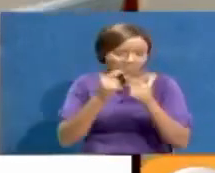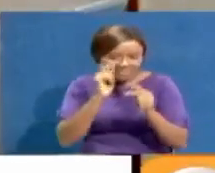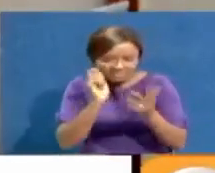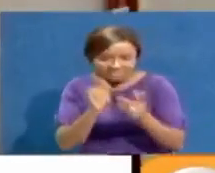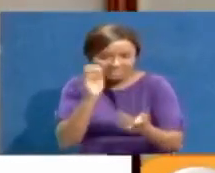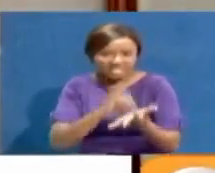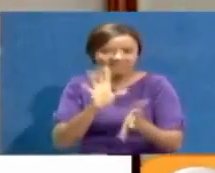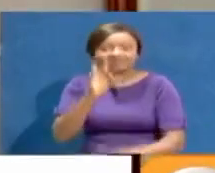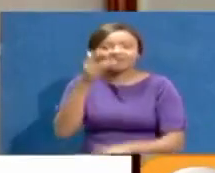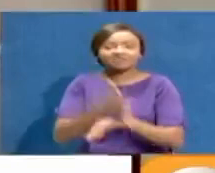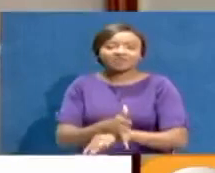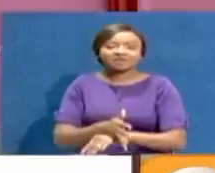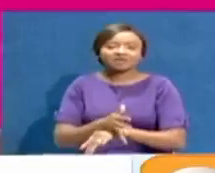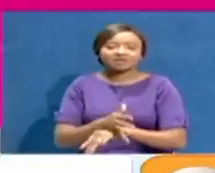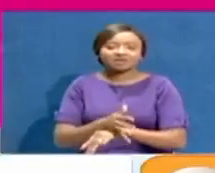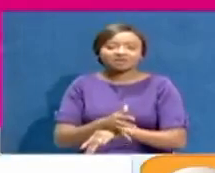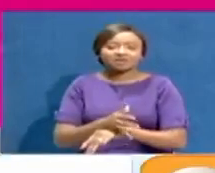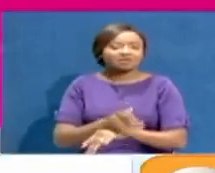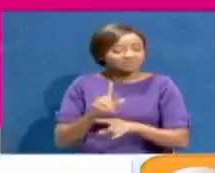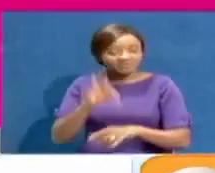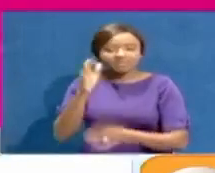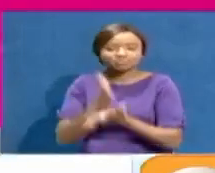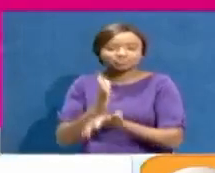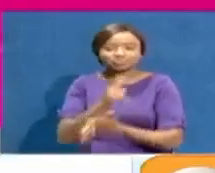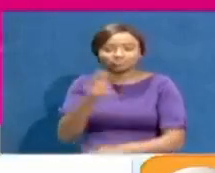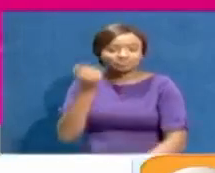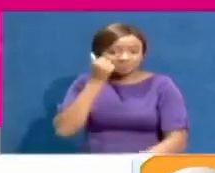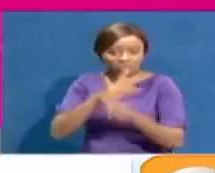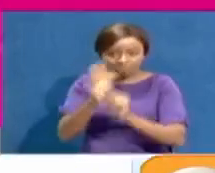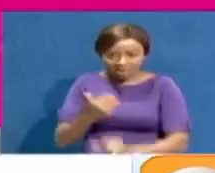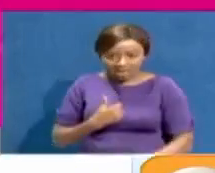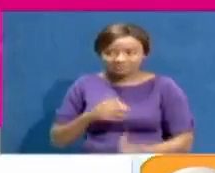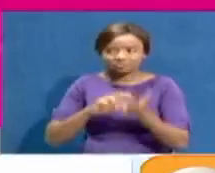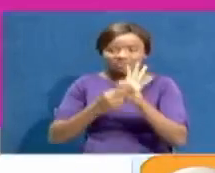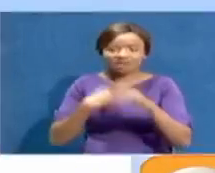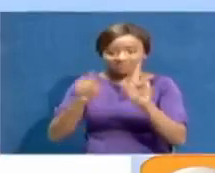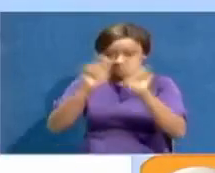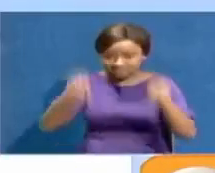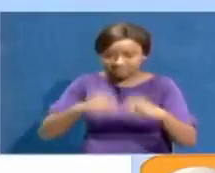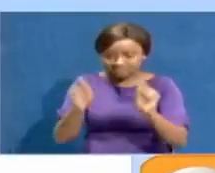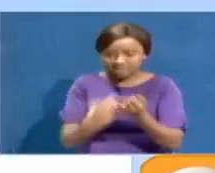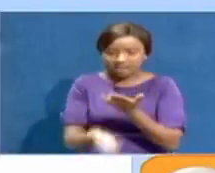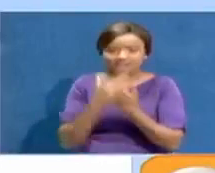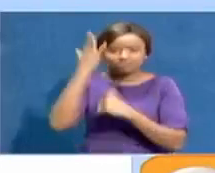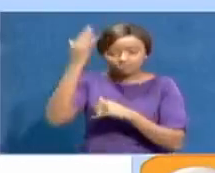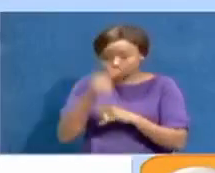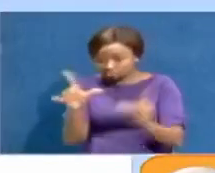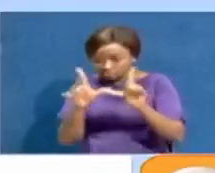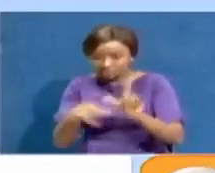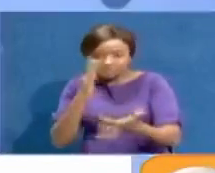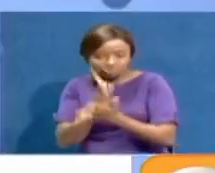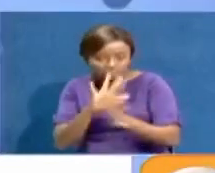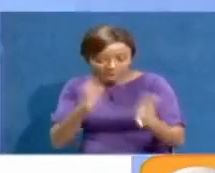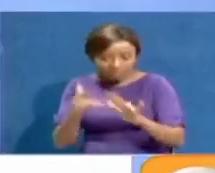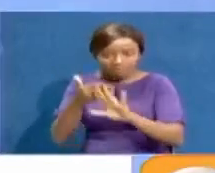with technical support from PanaBios, has implemented an online system to authenticate and verify travelers' COVID-19 certificates